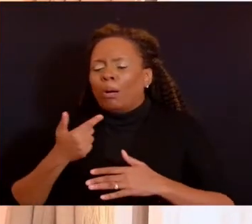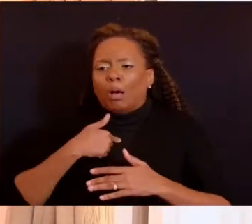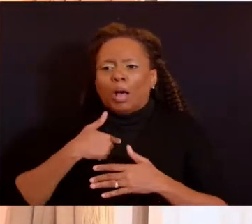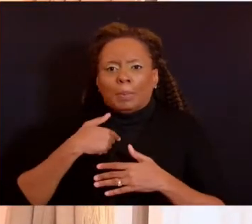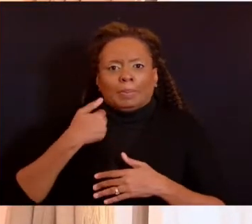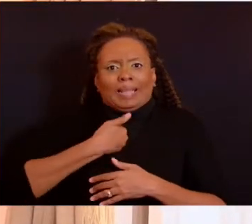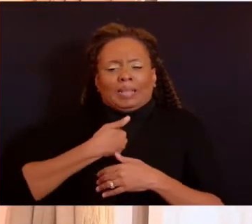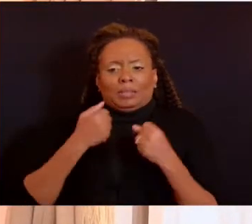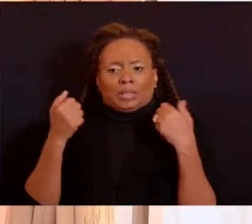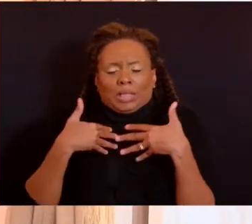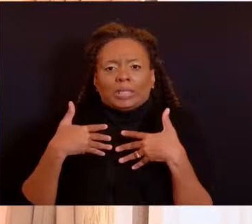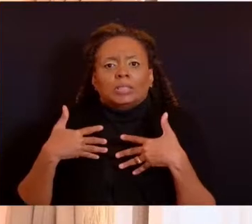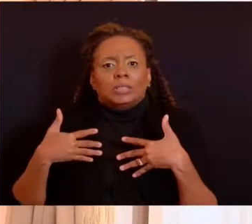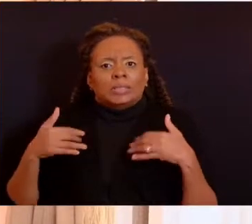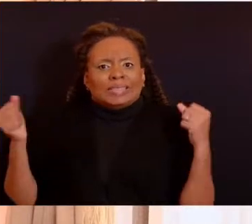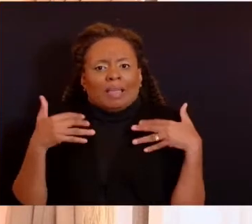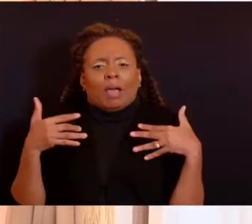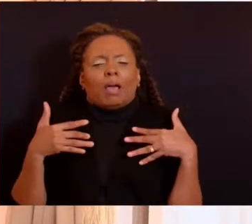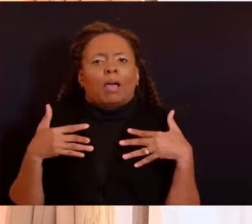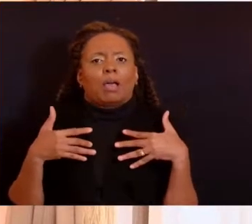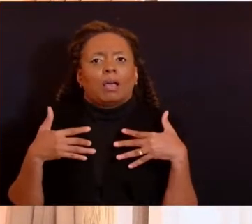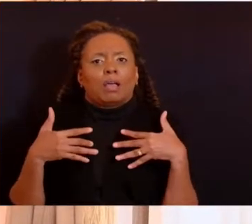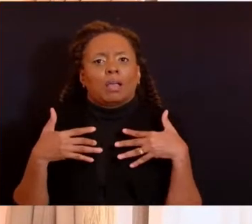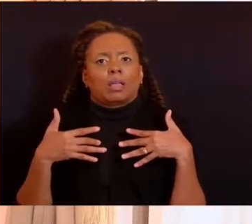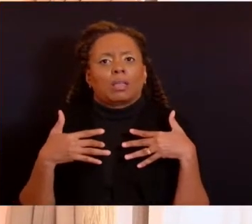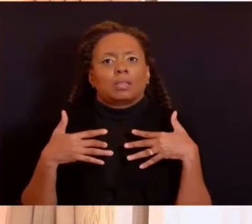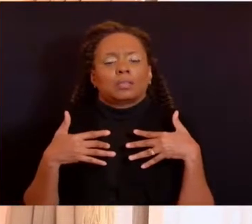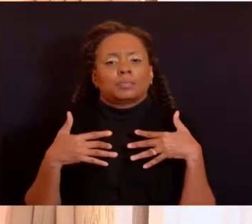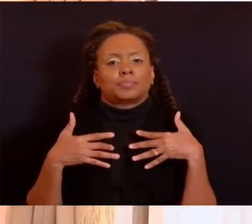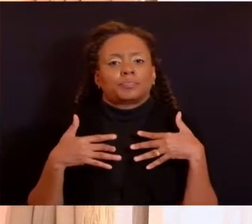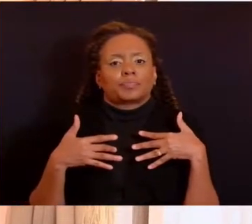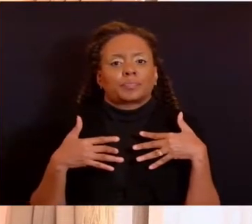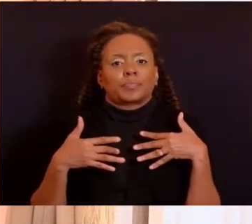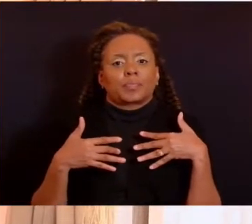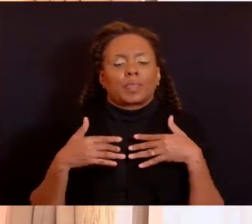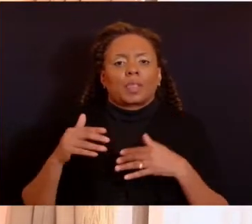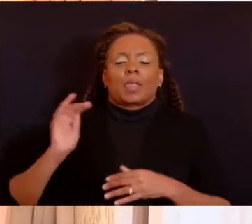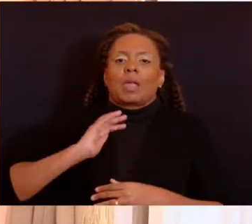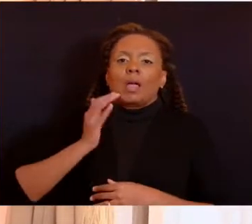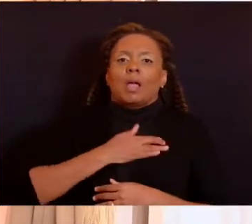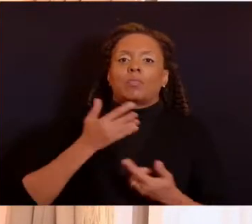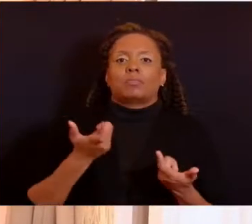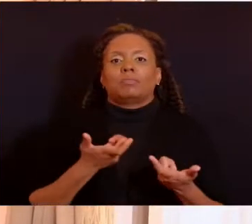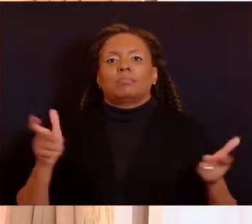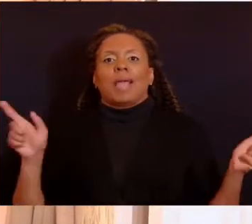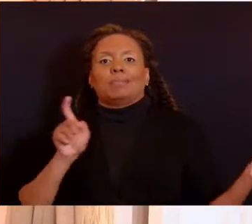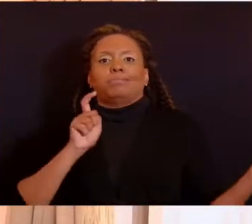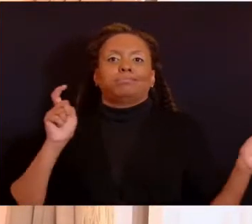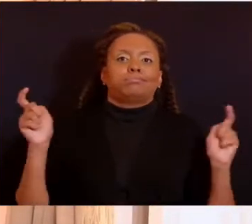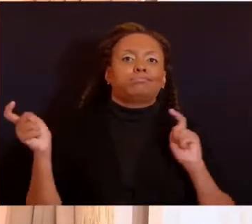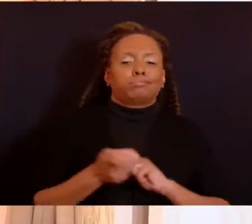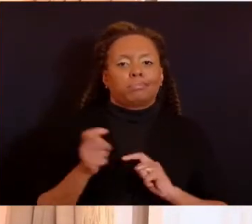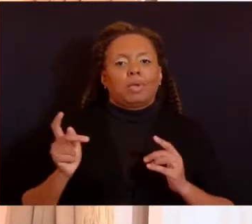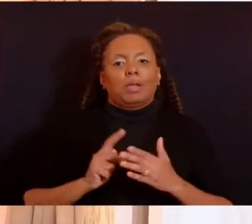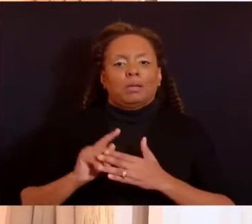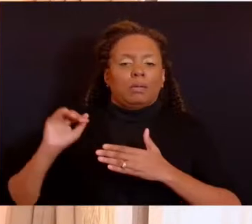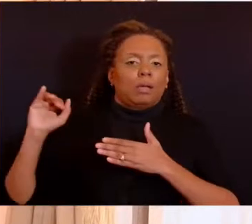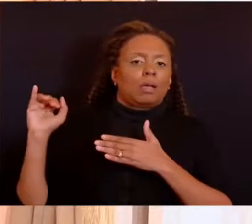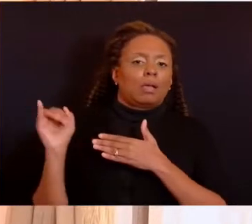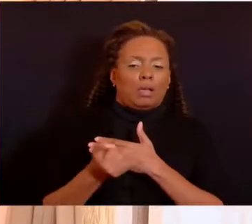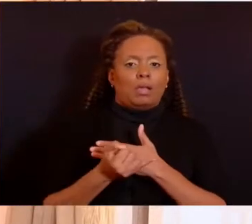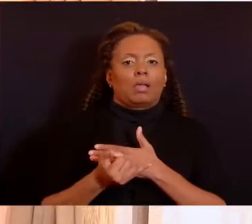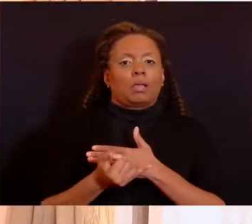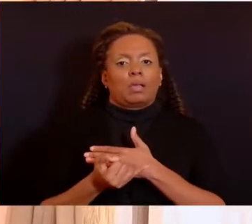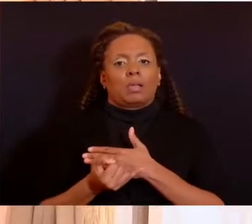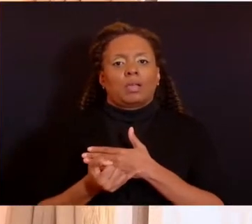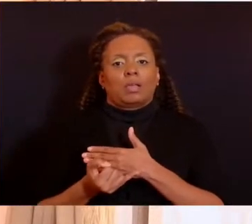government retains its position that the major transformational project that we want in a world that is being affected